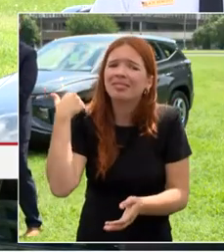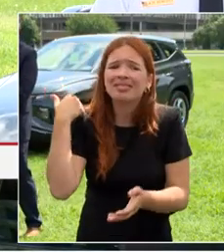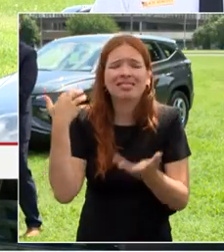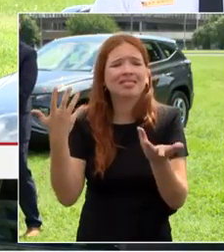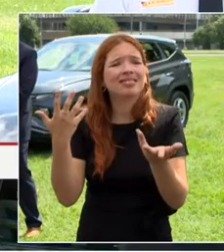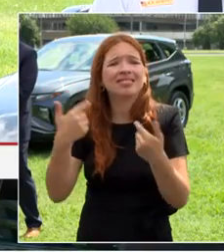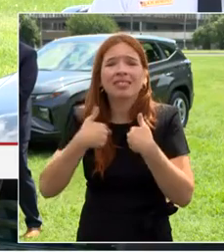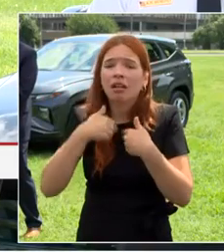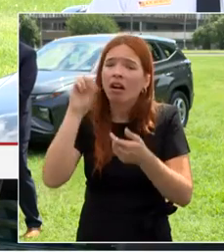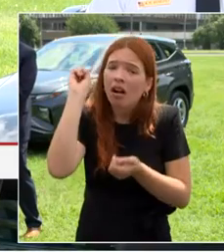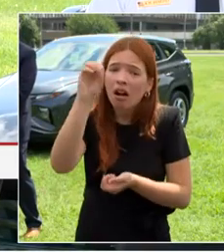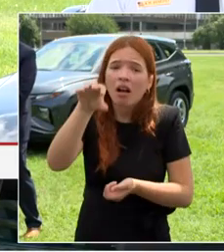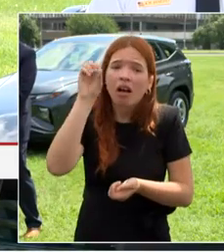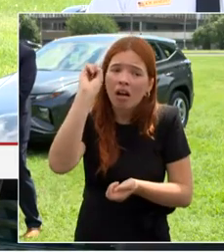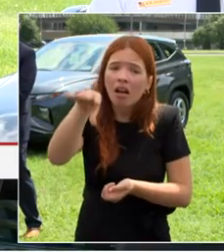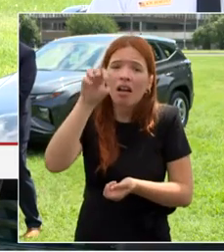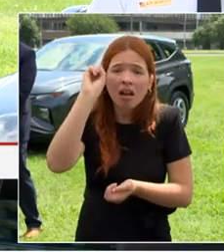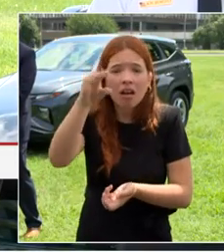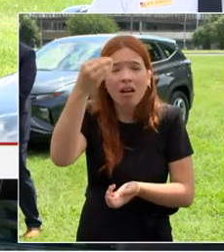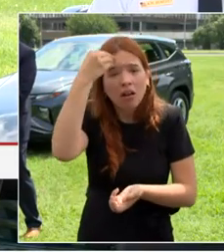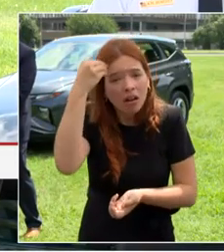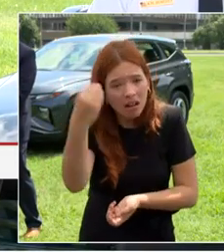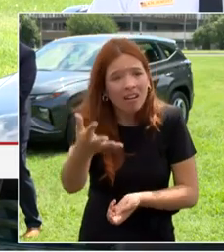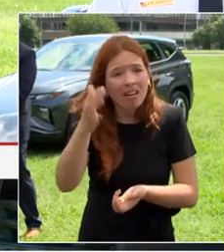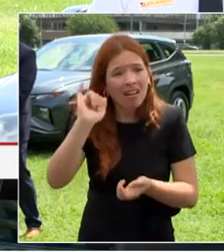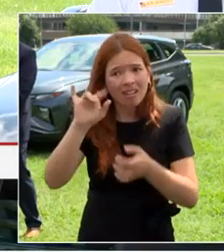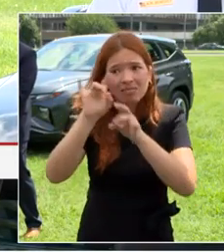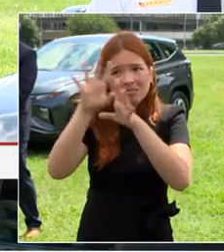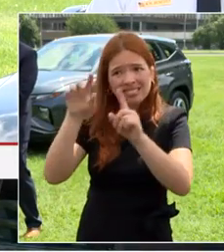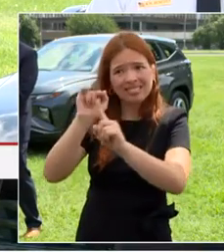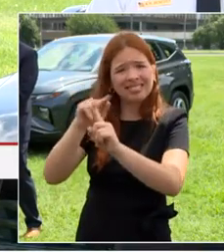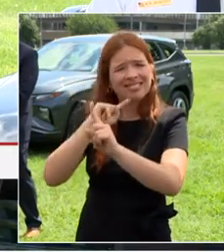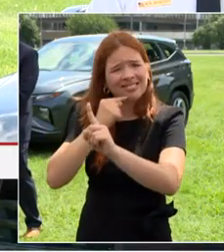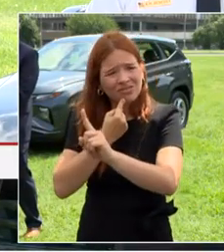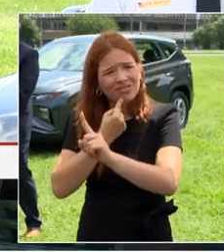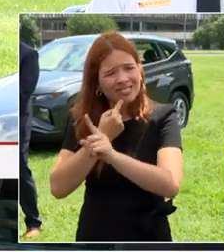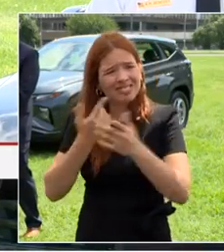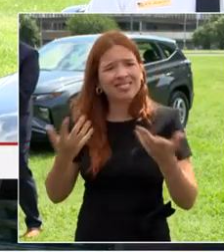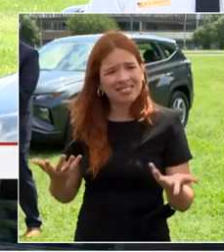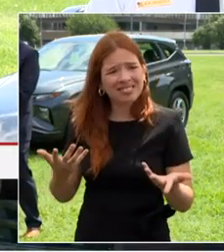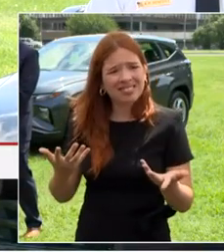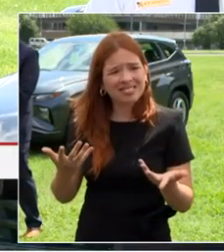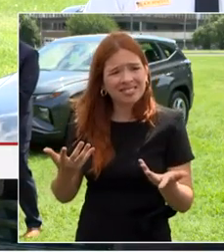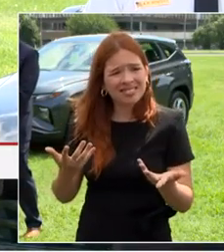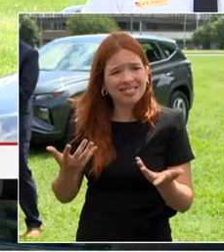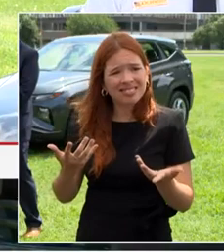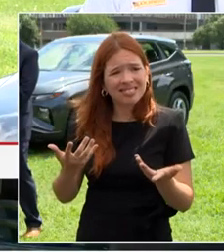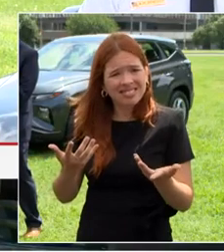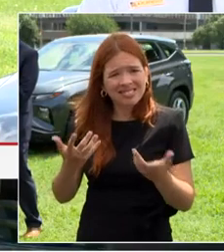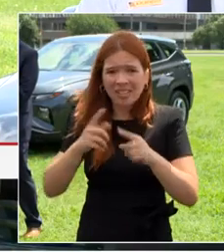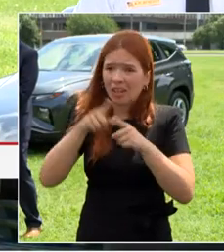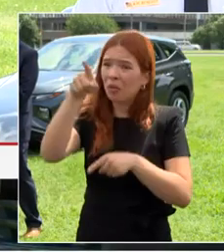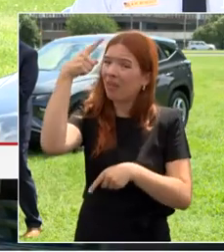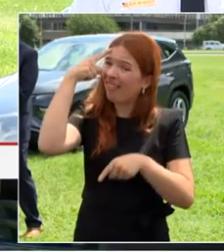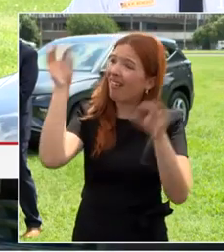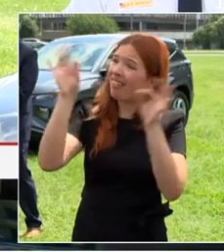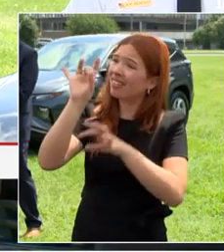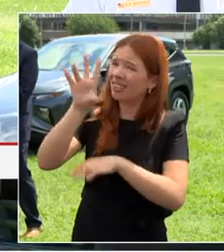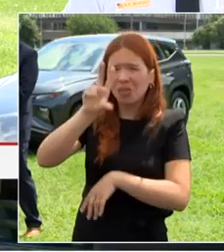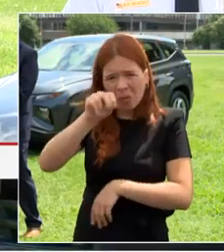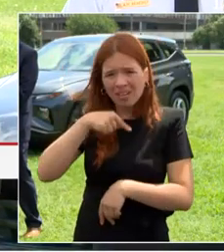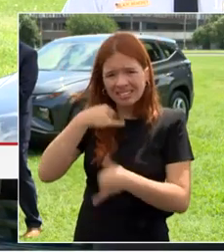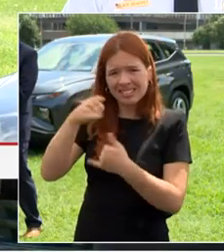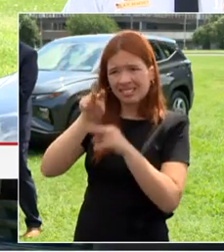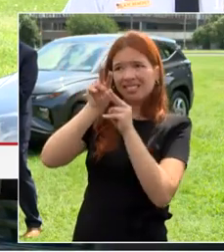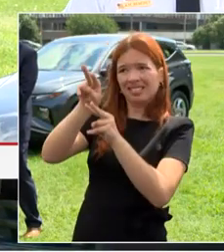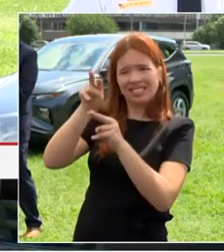about violence. But property crime is a crime that has MPD's attention as well. And so all the